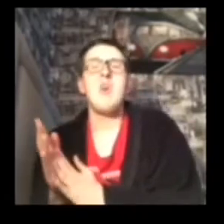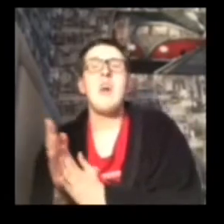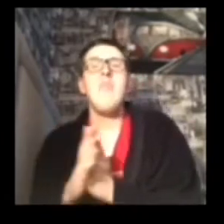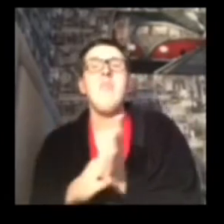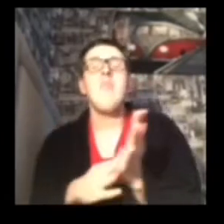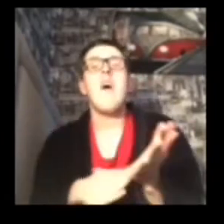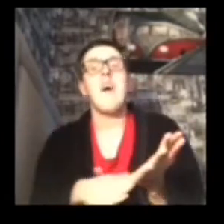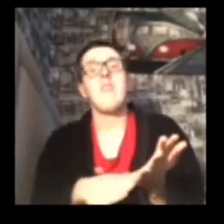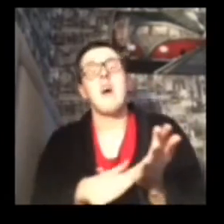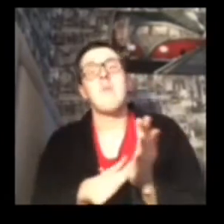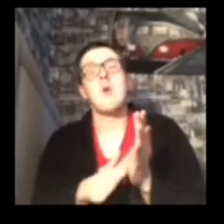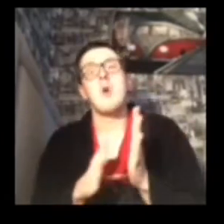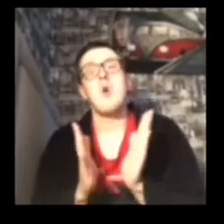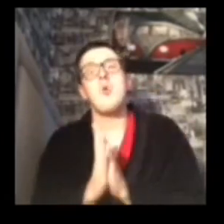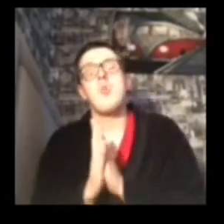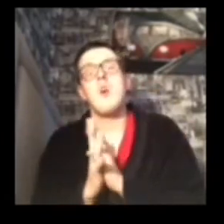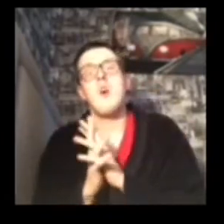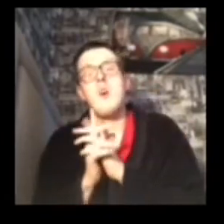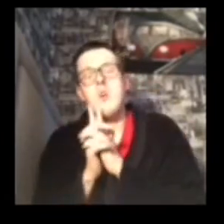Now you can find